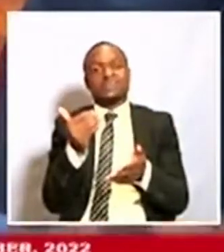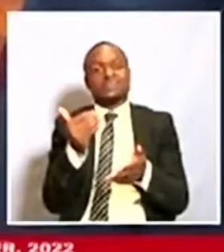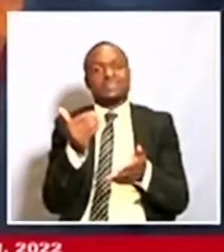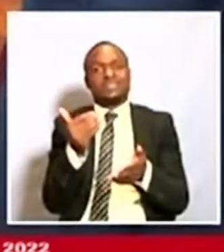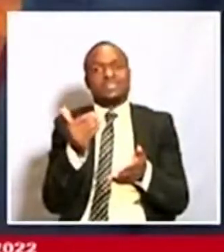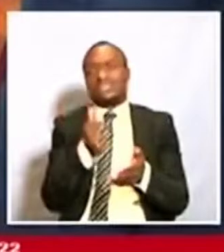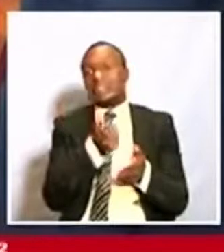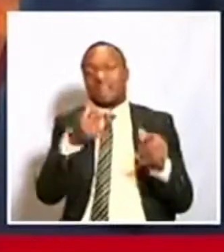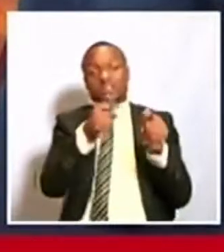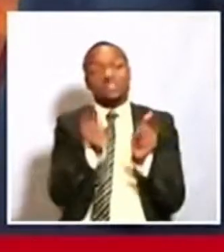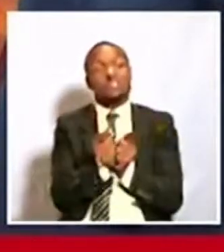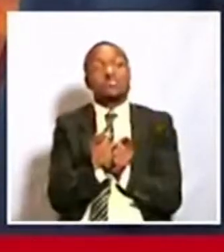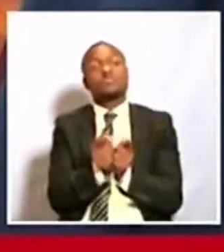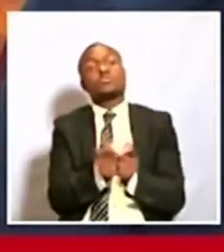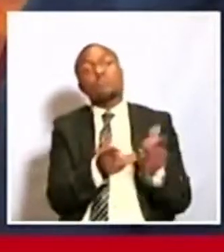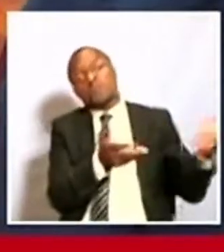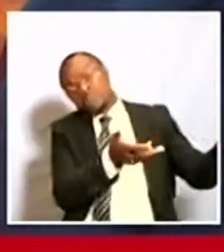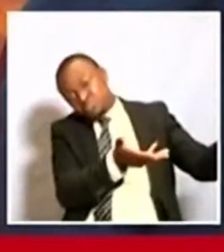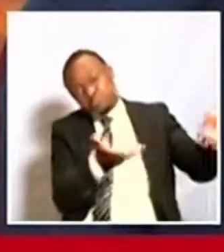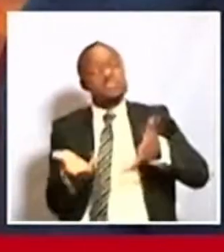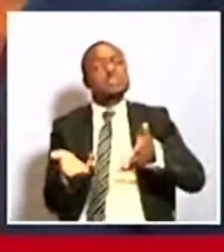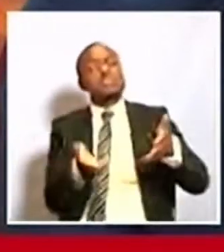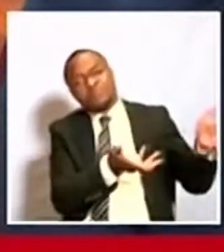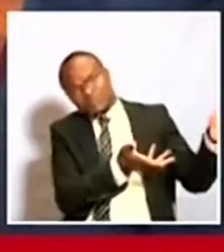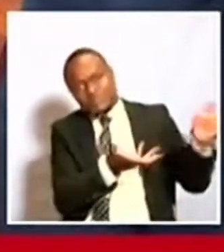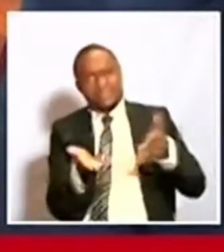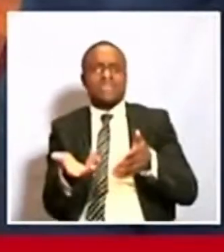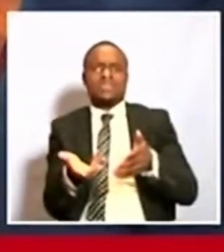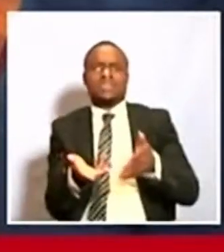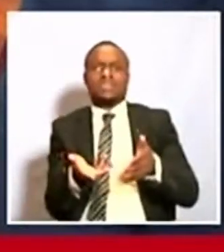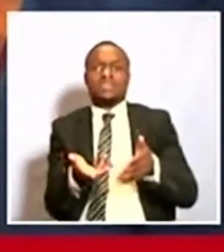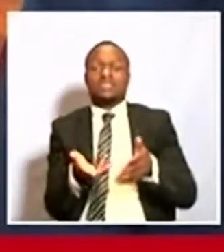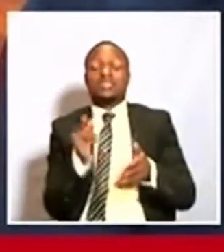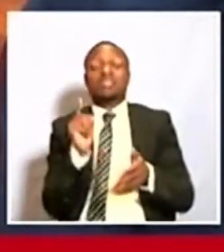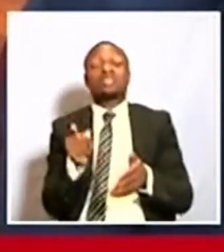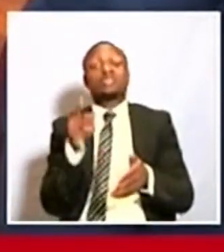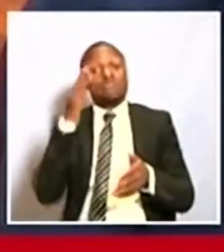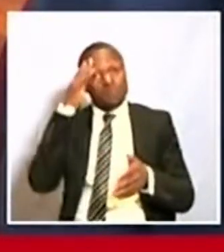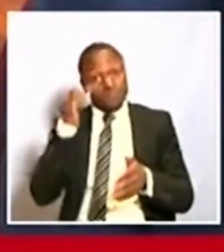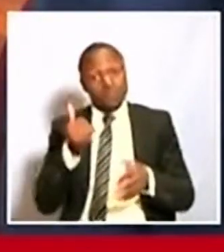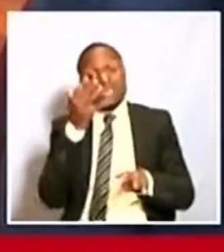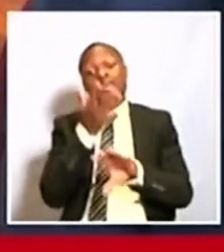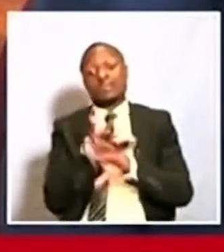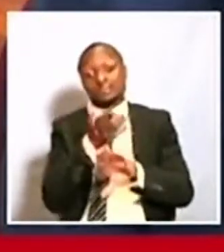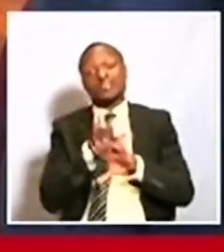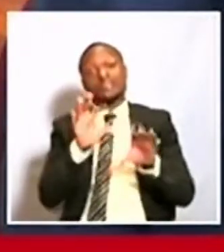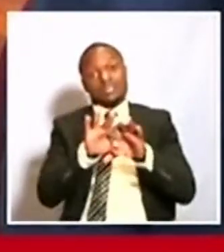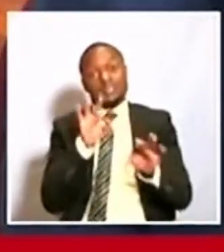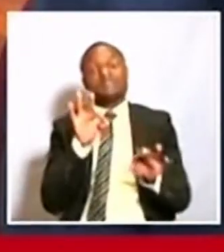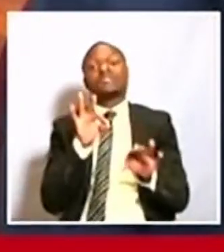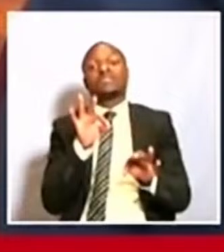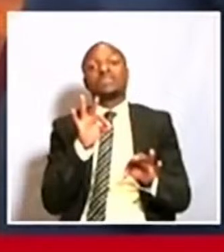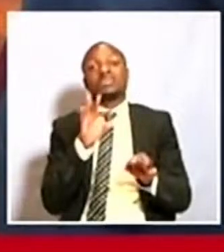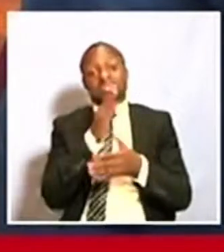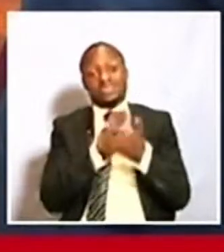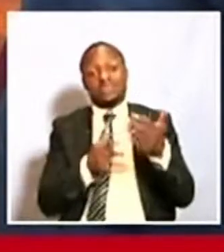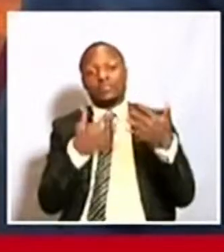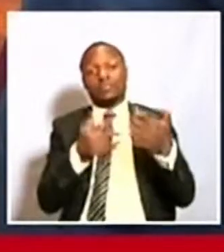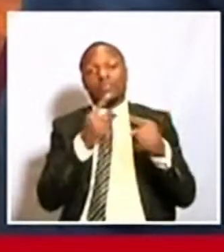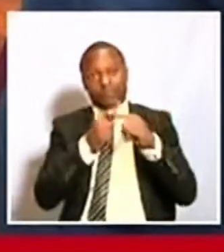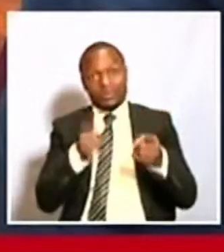where the confusion was. It was really difficult to recover some of these documents, but thank God we recovered most of